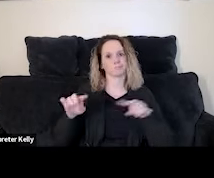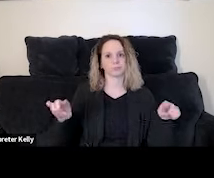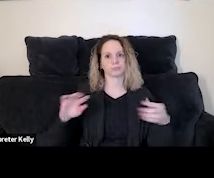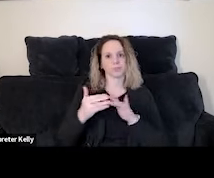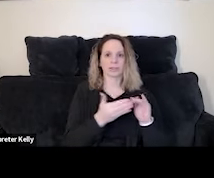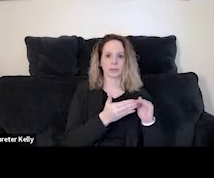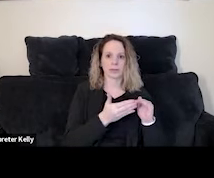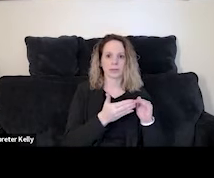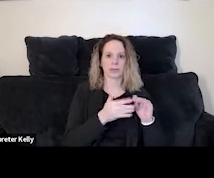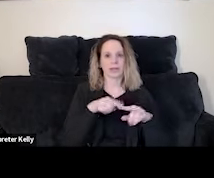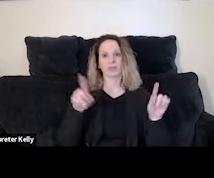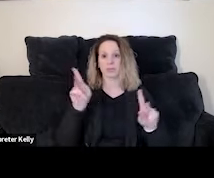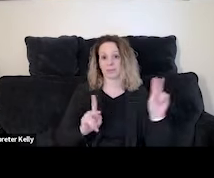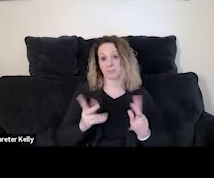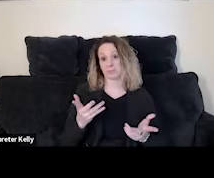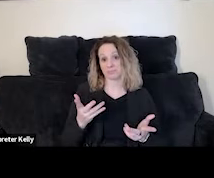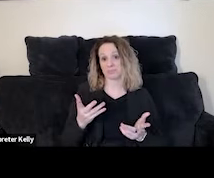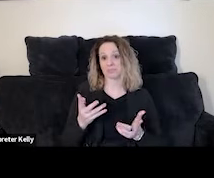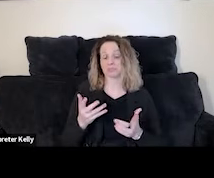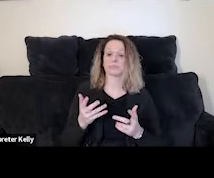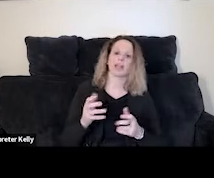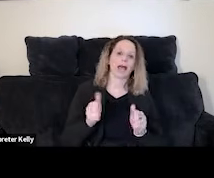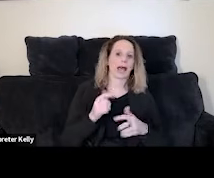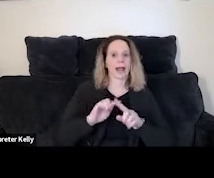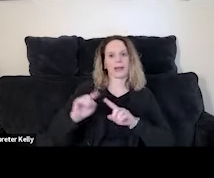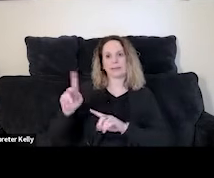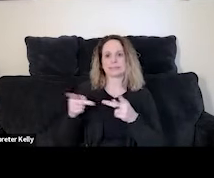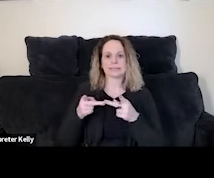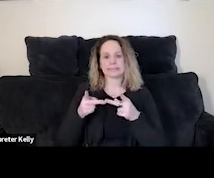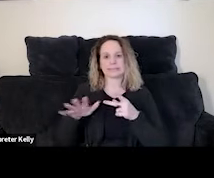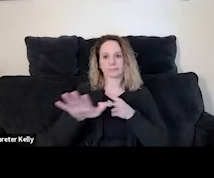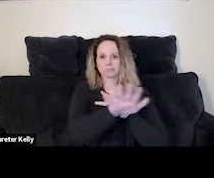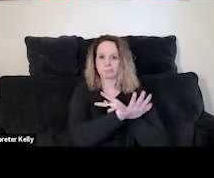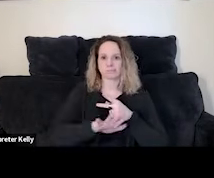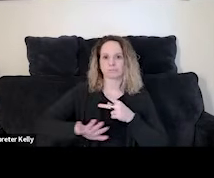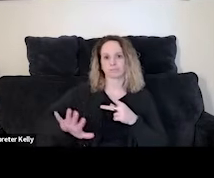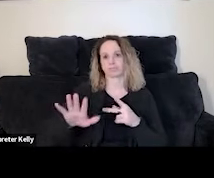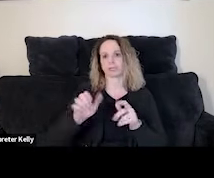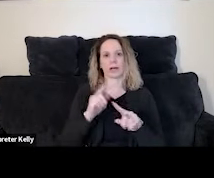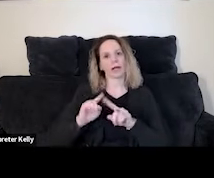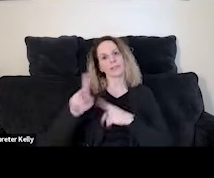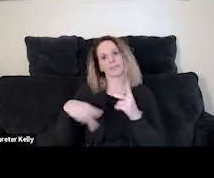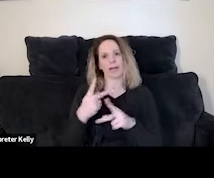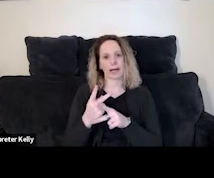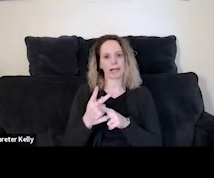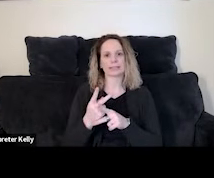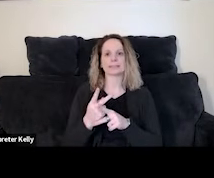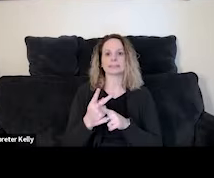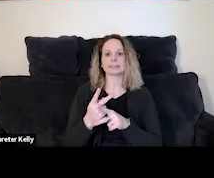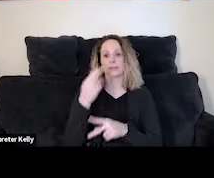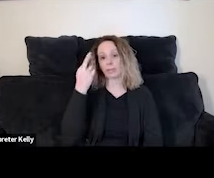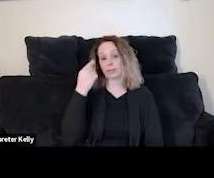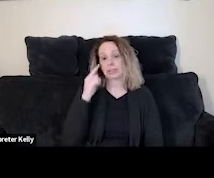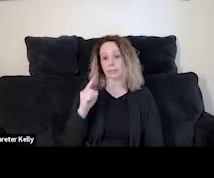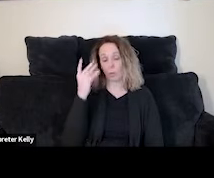communities and diverse people, rural, Appalachian, urban, suburban, lots of different factors to think